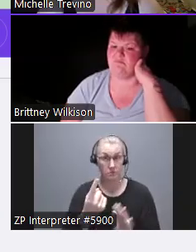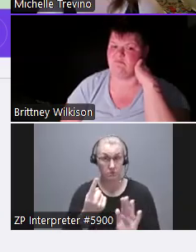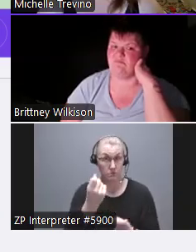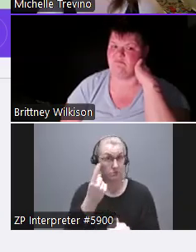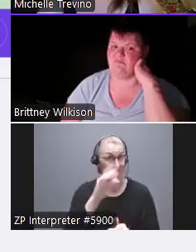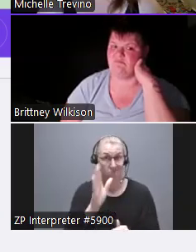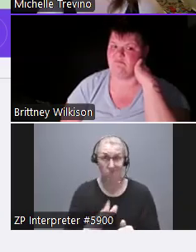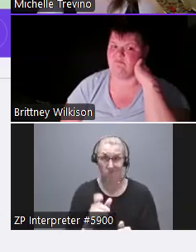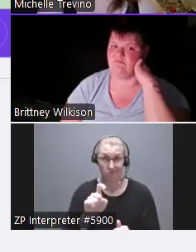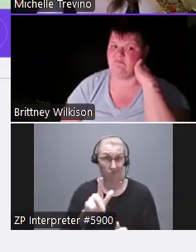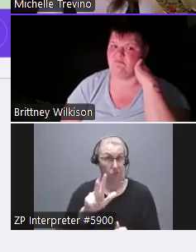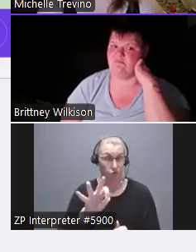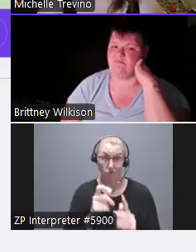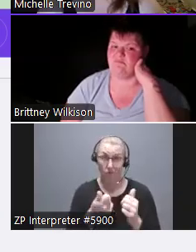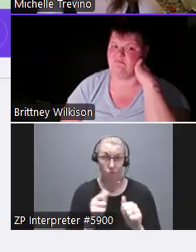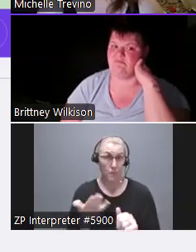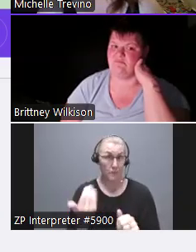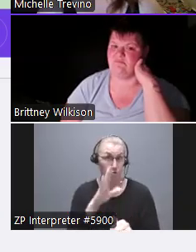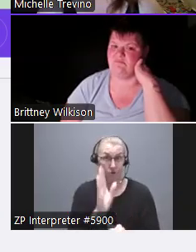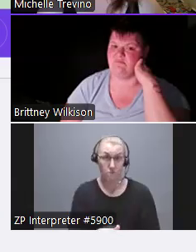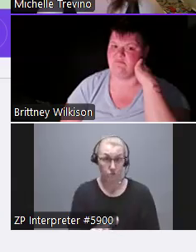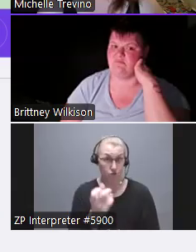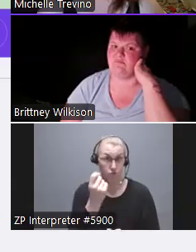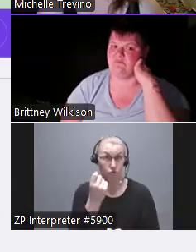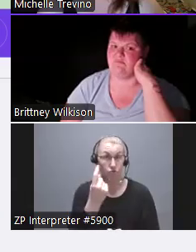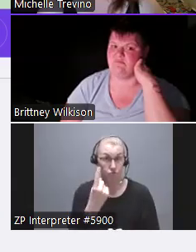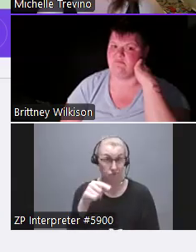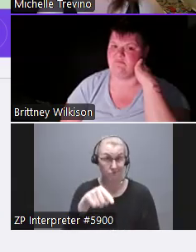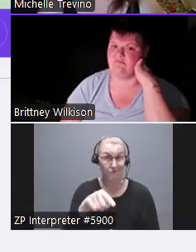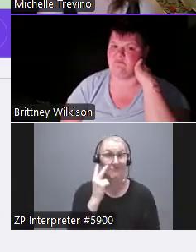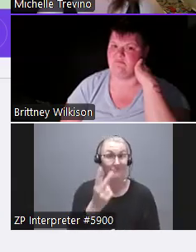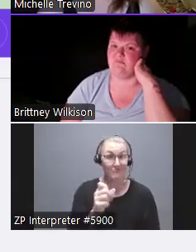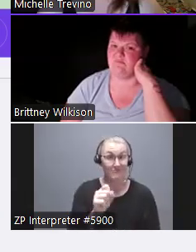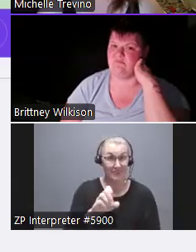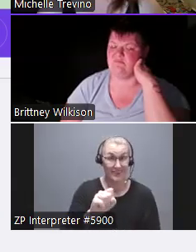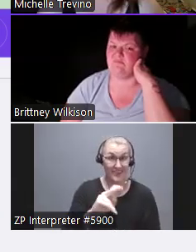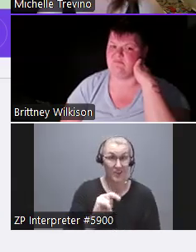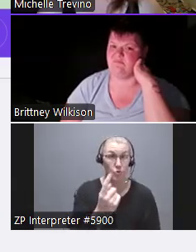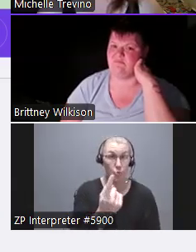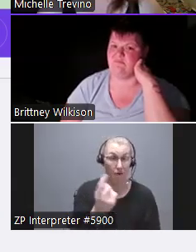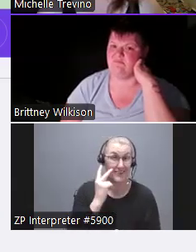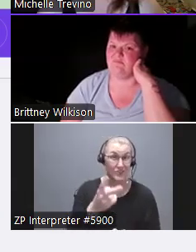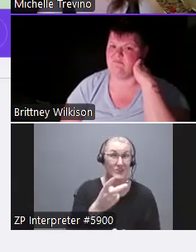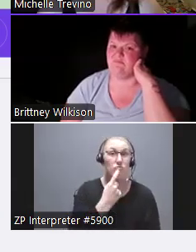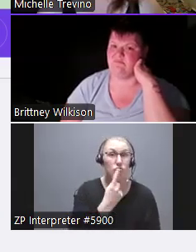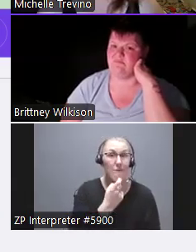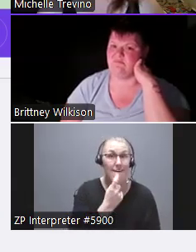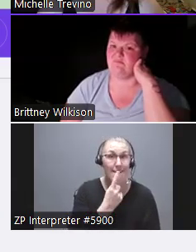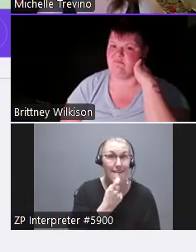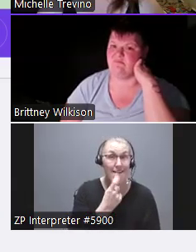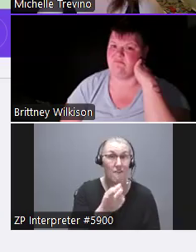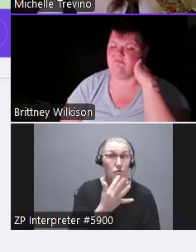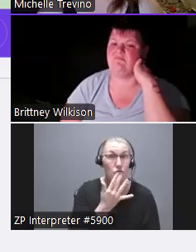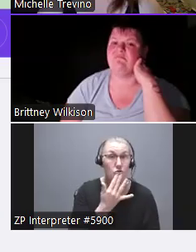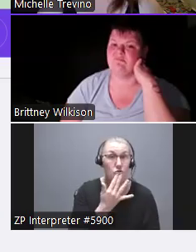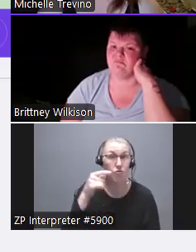her before. And the red that you see in that picture is showing you